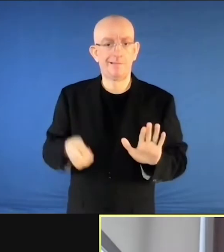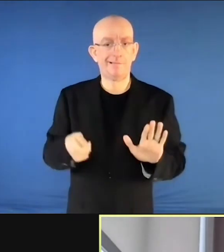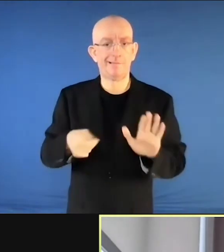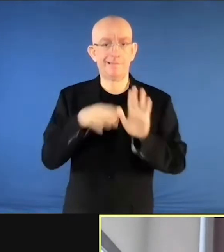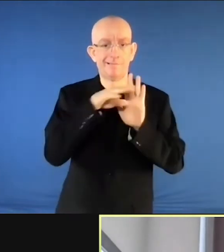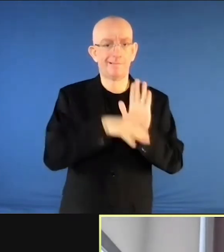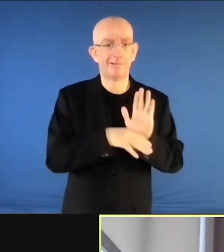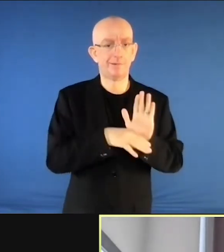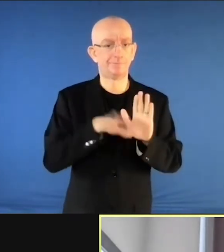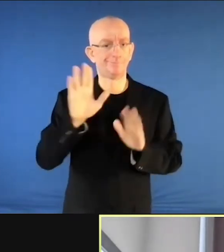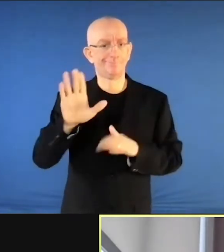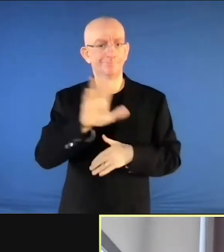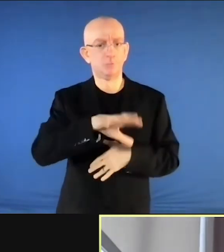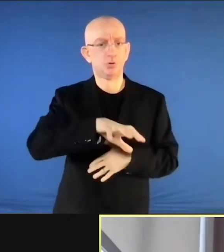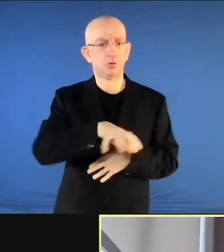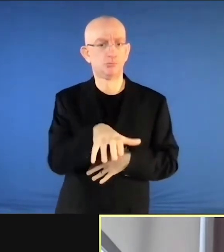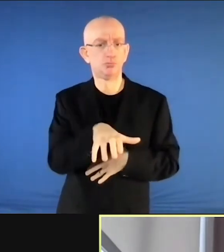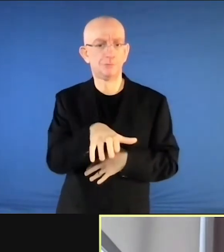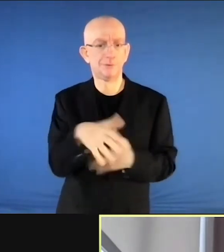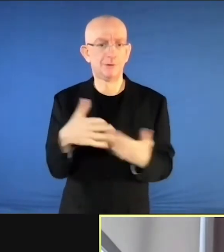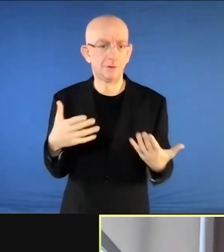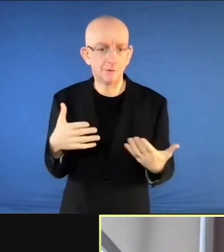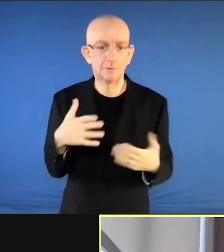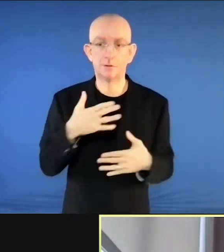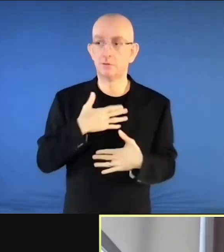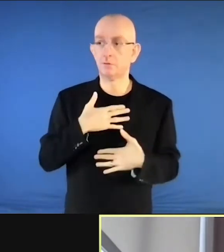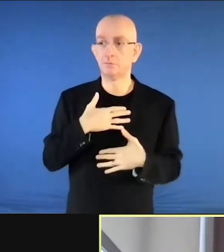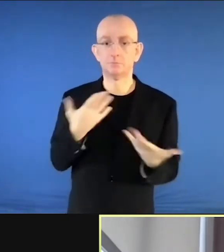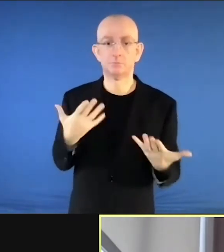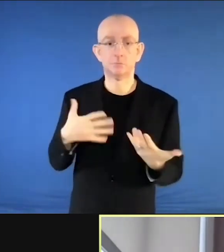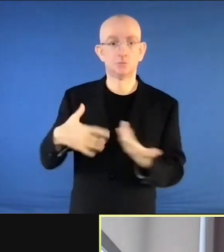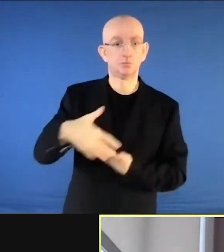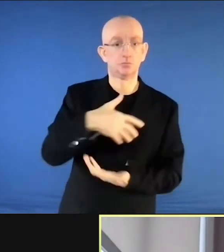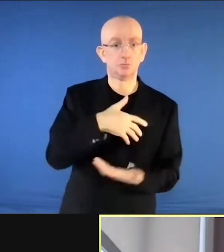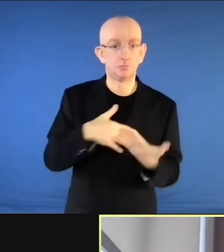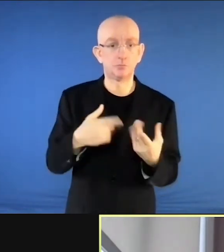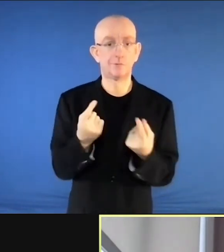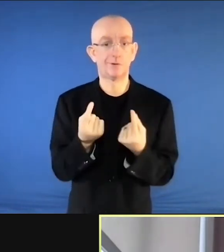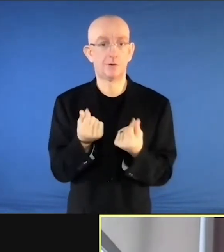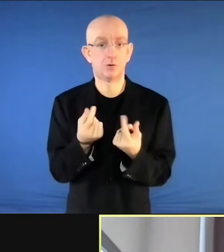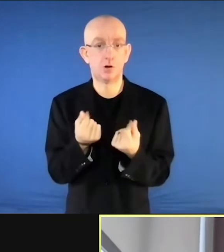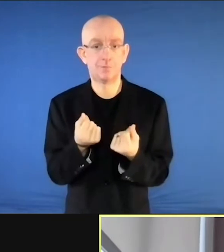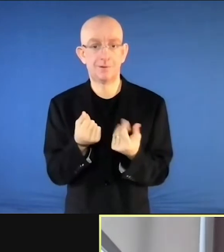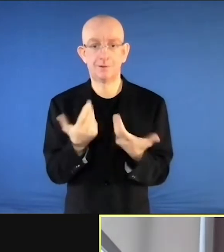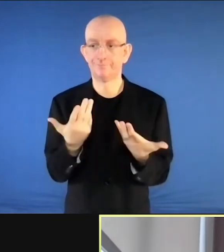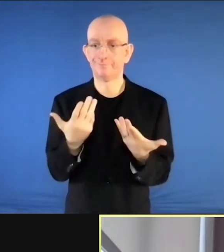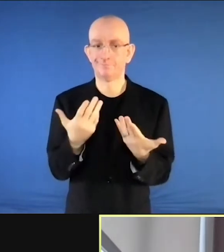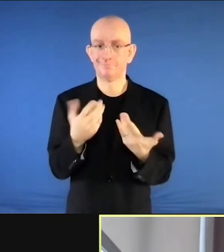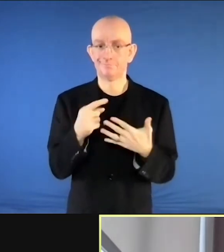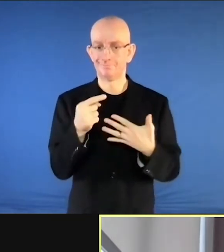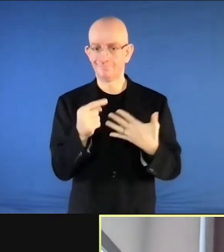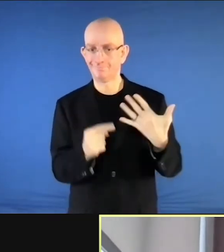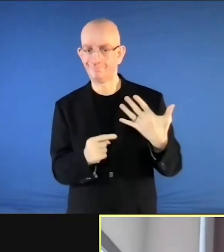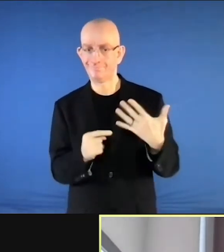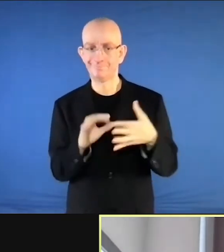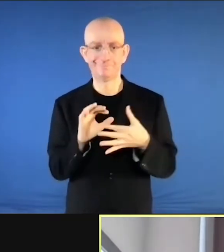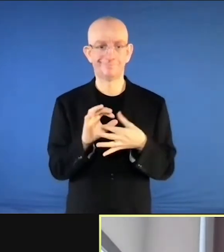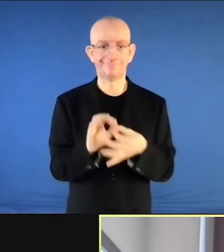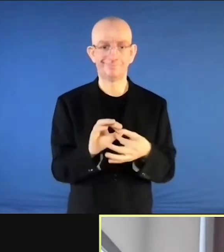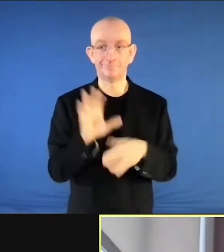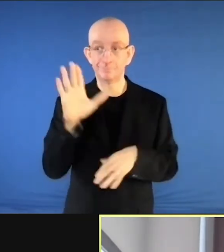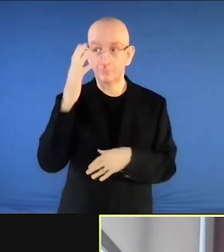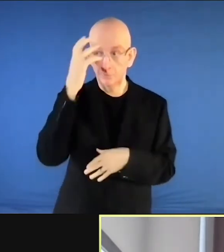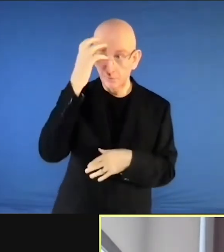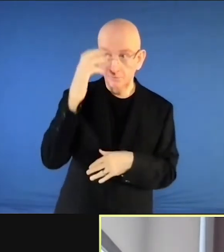survival, for funds, for example, dependence on service providers for services. So this creates a